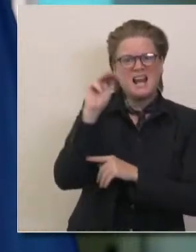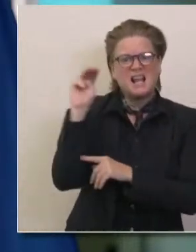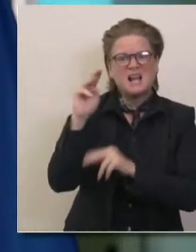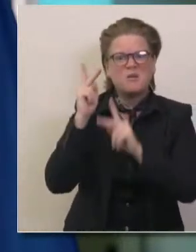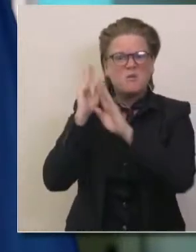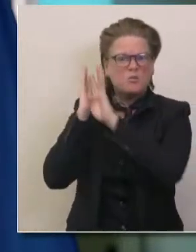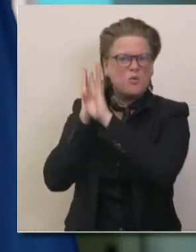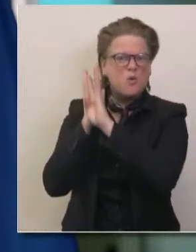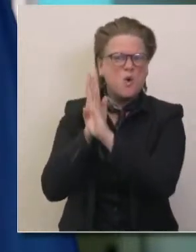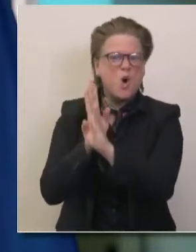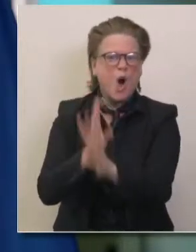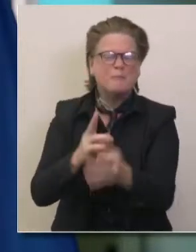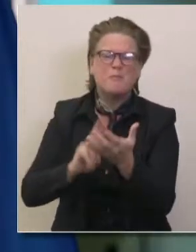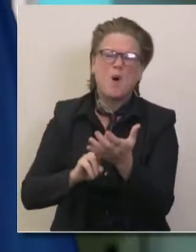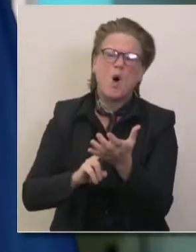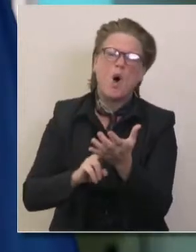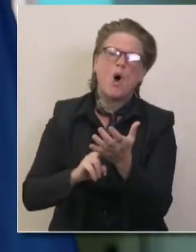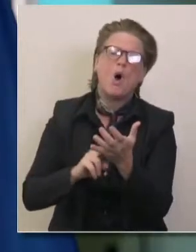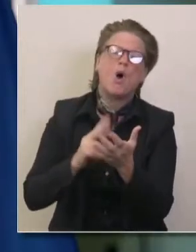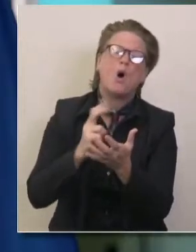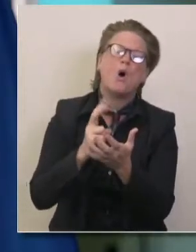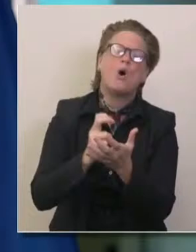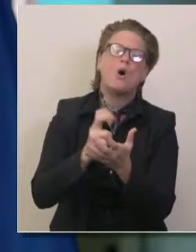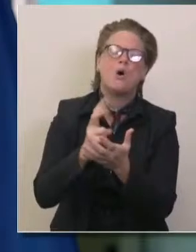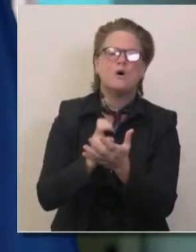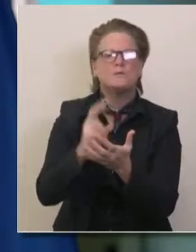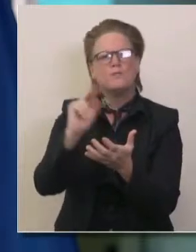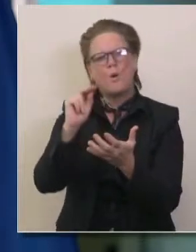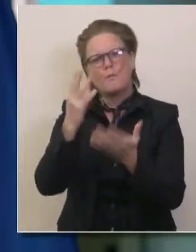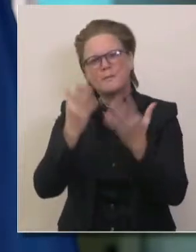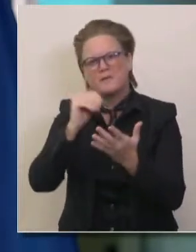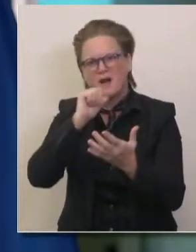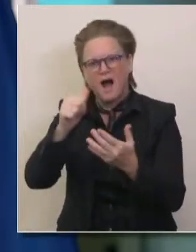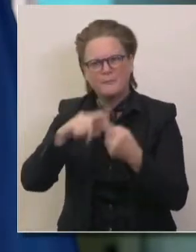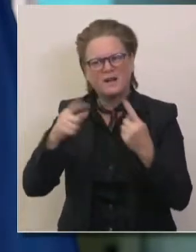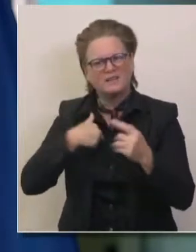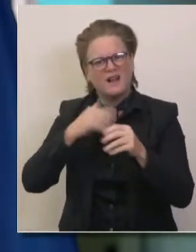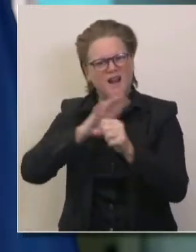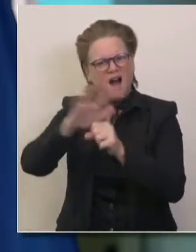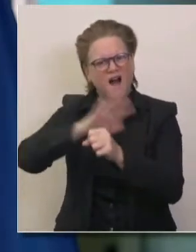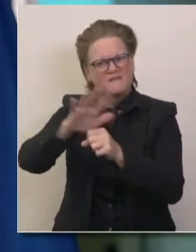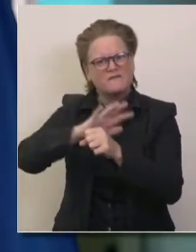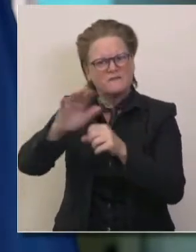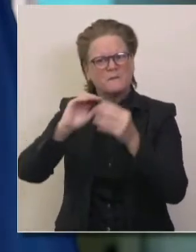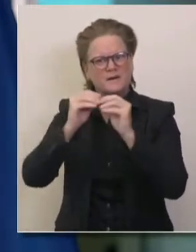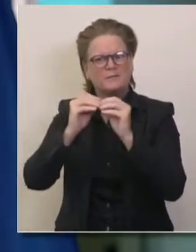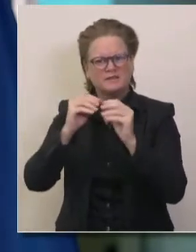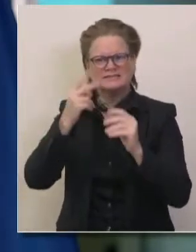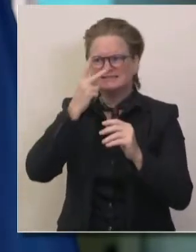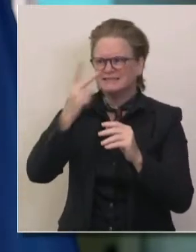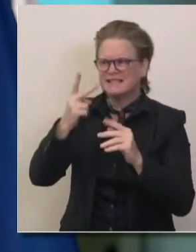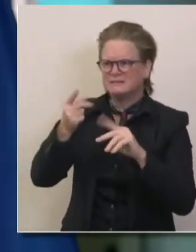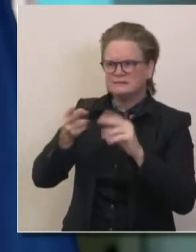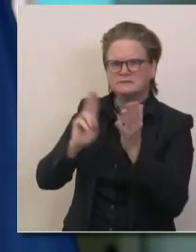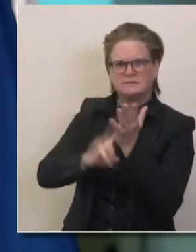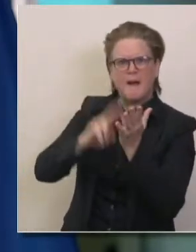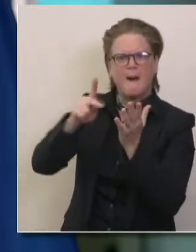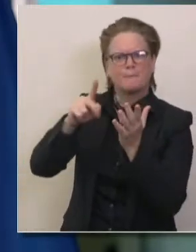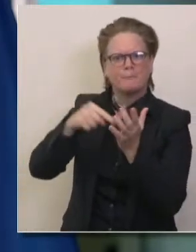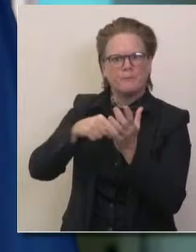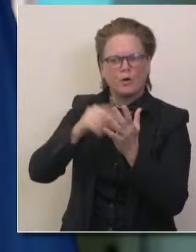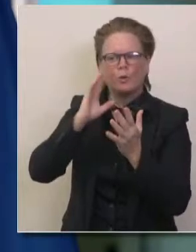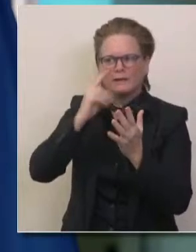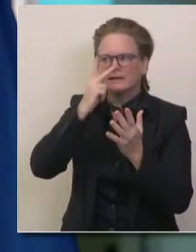and we're hoping that there'll be enough to make this meaningful. But Apple and Google will also be helping in